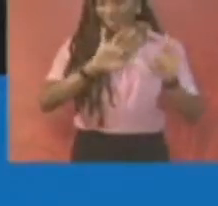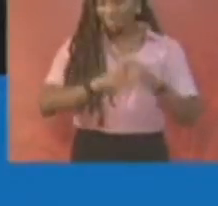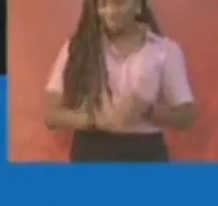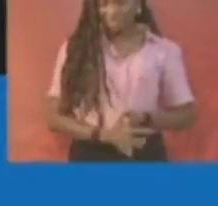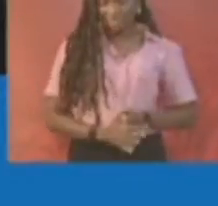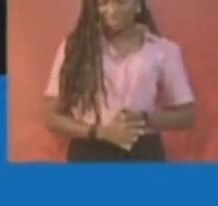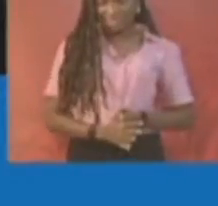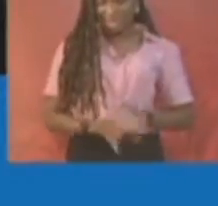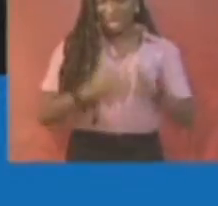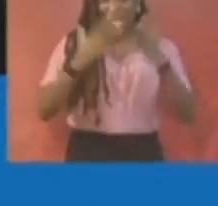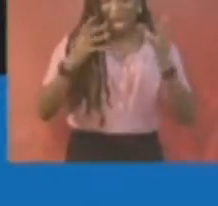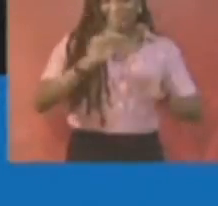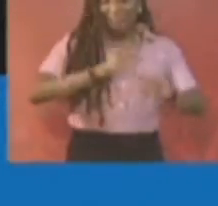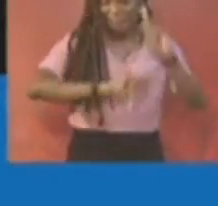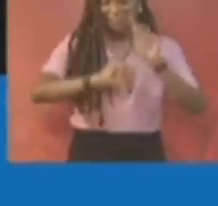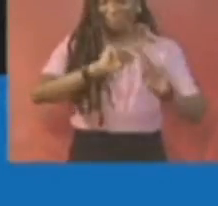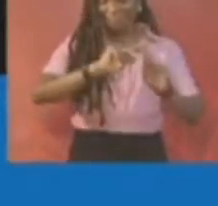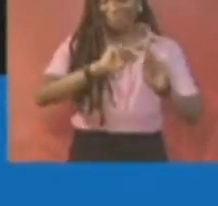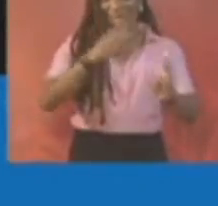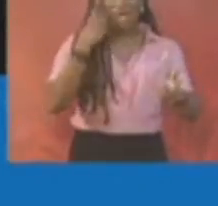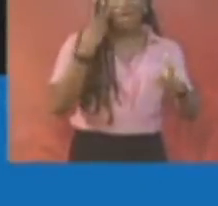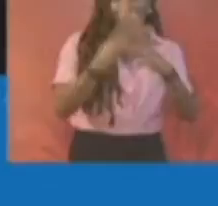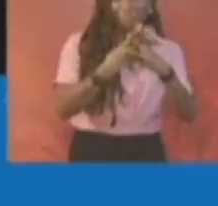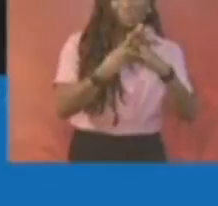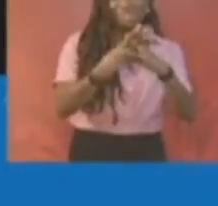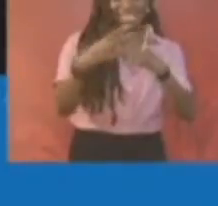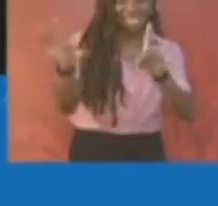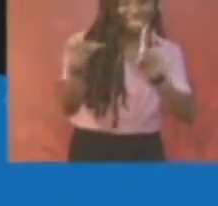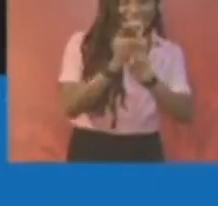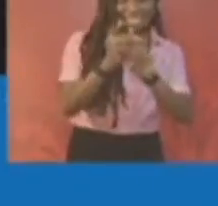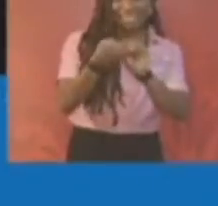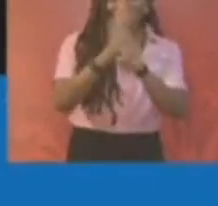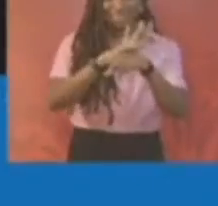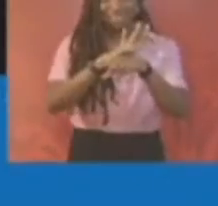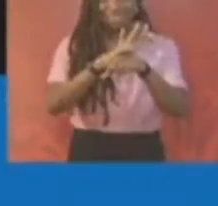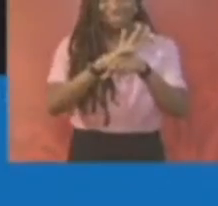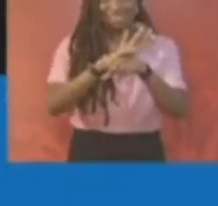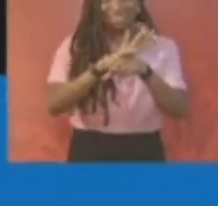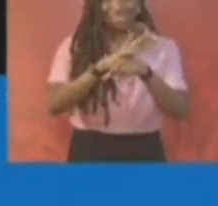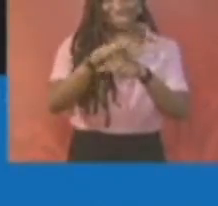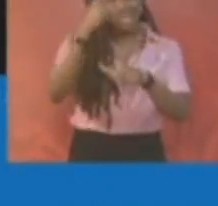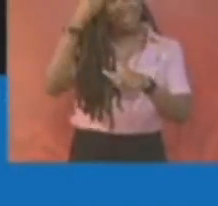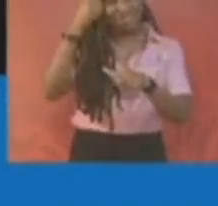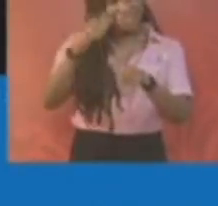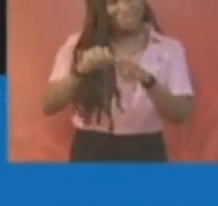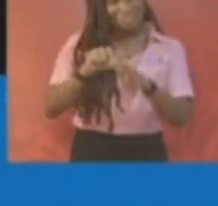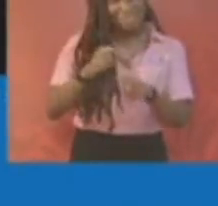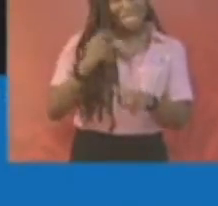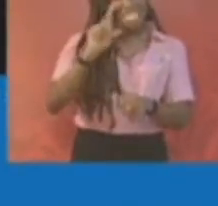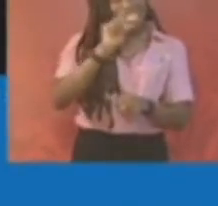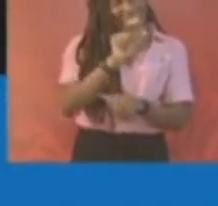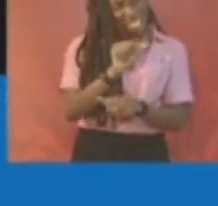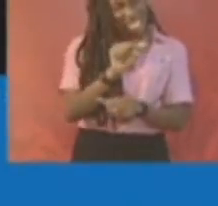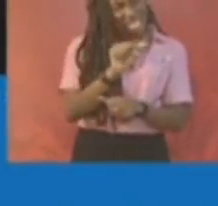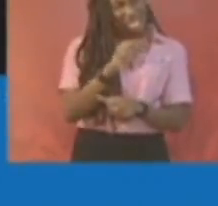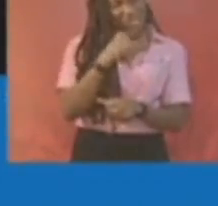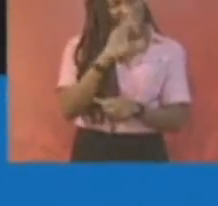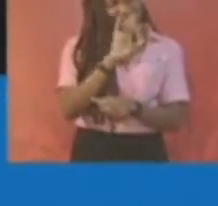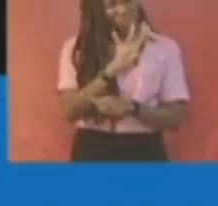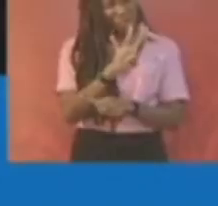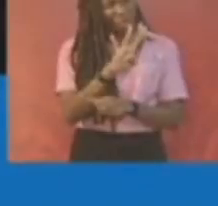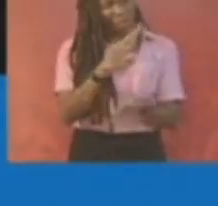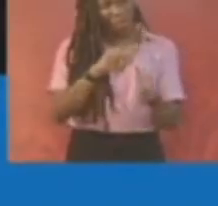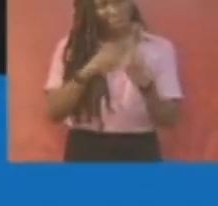system who are COVID positive. The CMO had said on Saturday there were 84, and I think you are saying now 126. So is it that there are